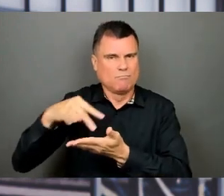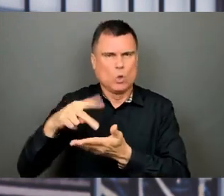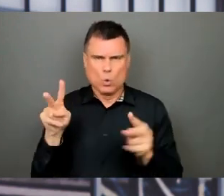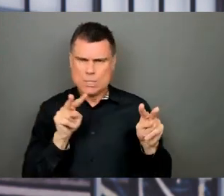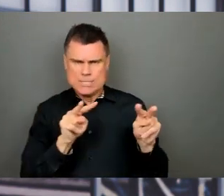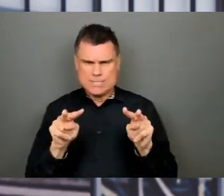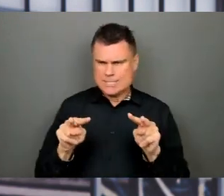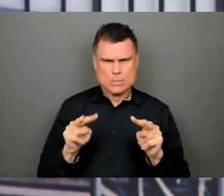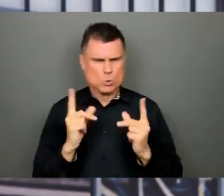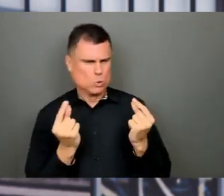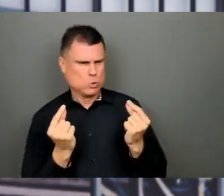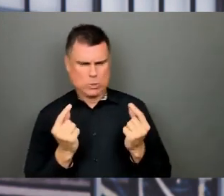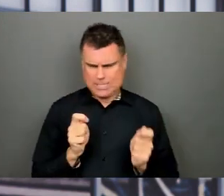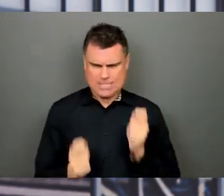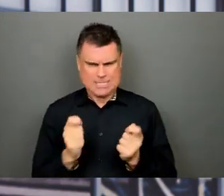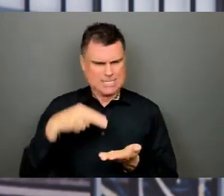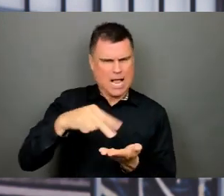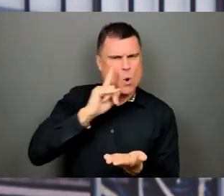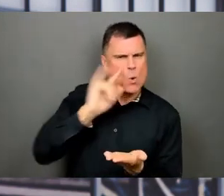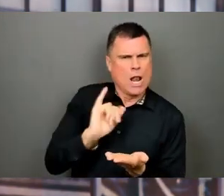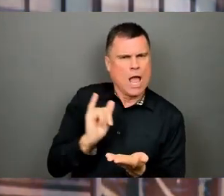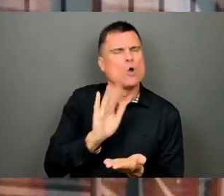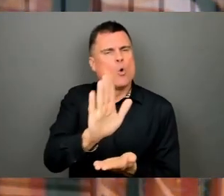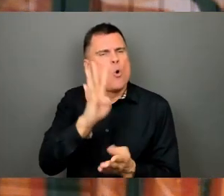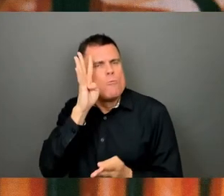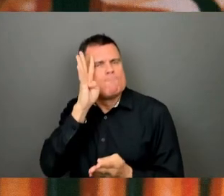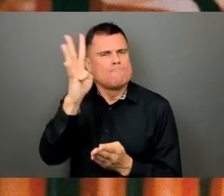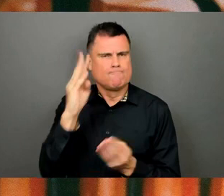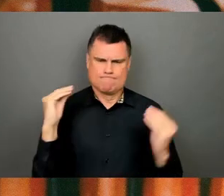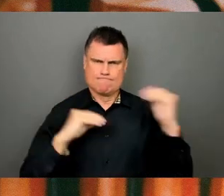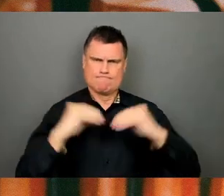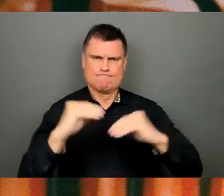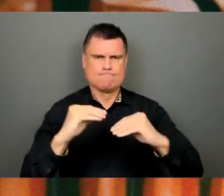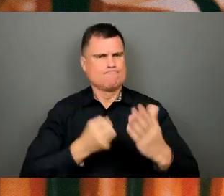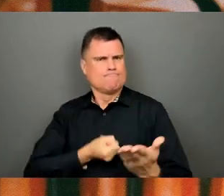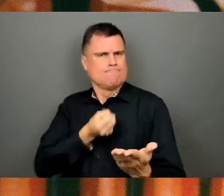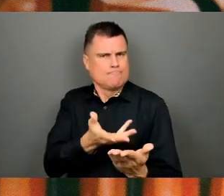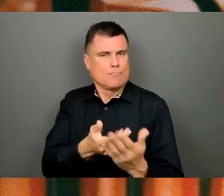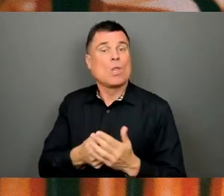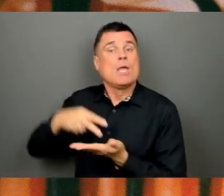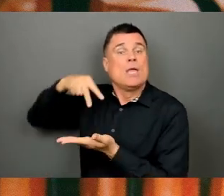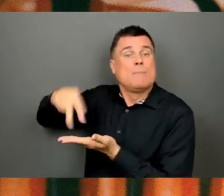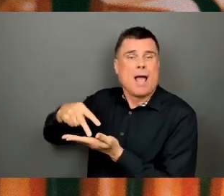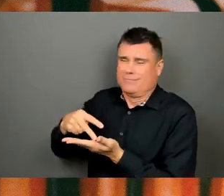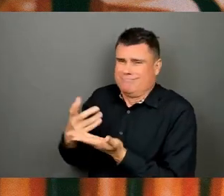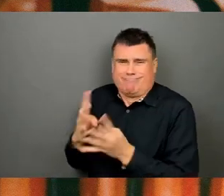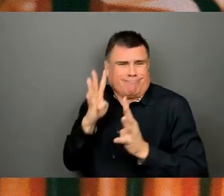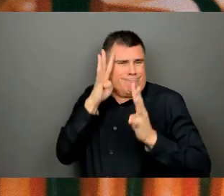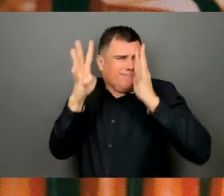movements. Creativity is the cornerstone of the hip-hop movement. Hip-hop is about freedom of expression and the